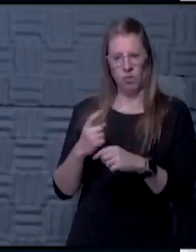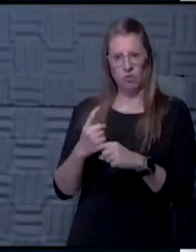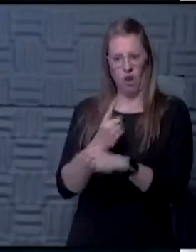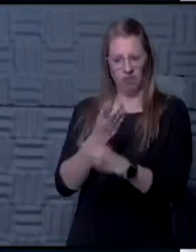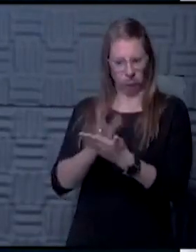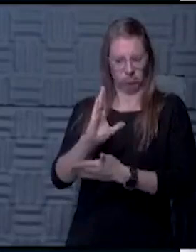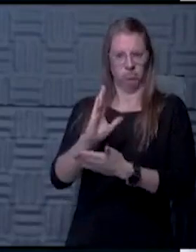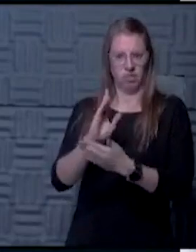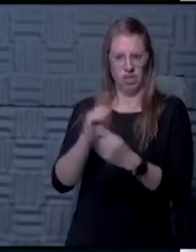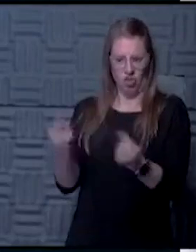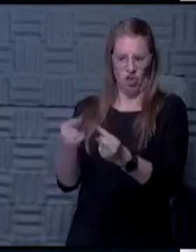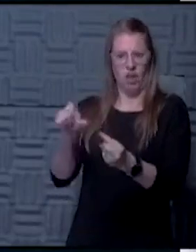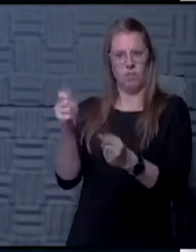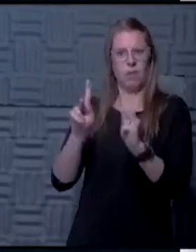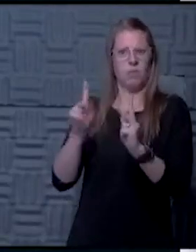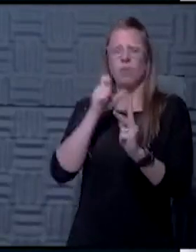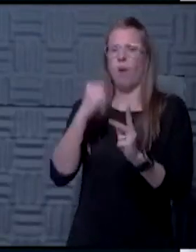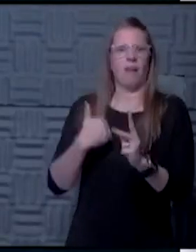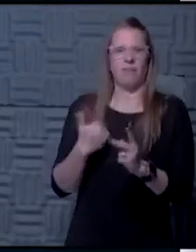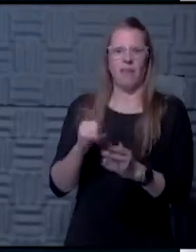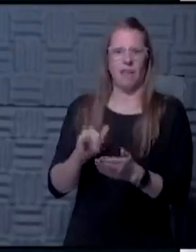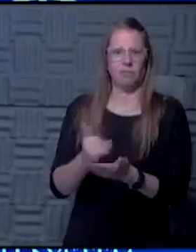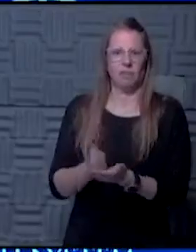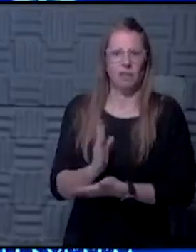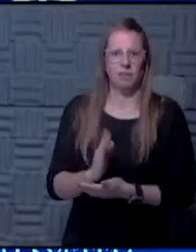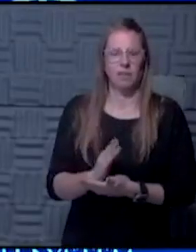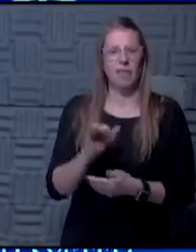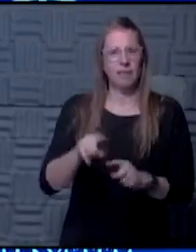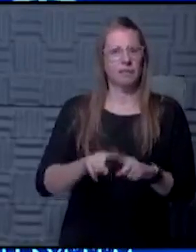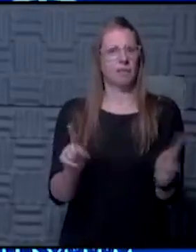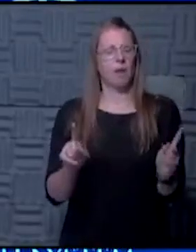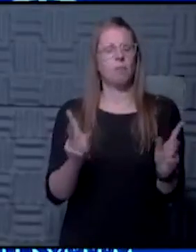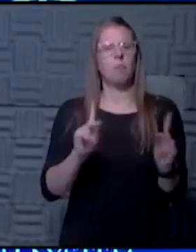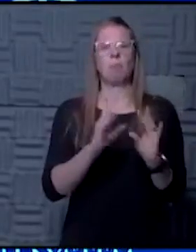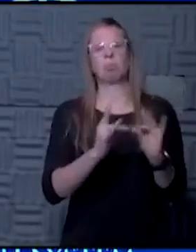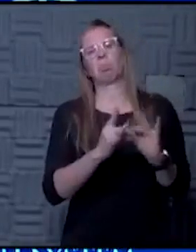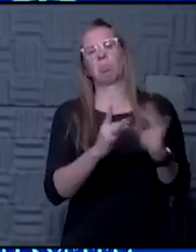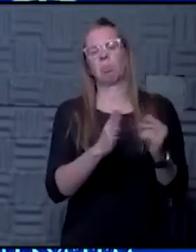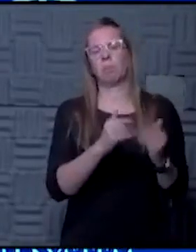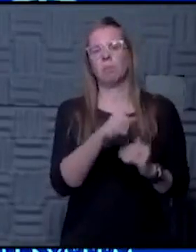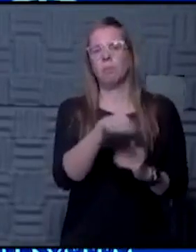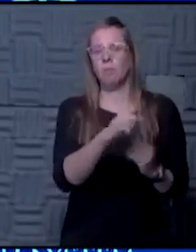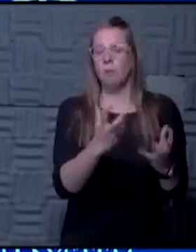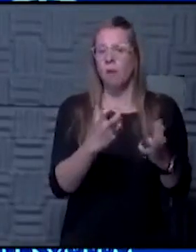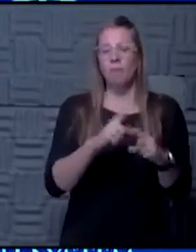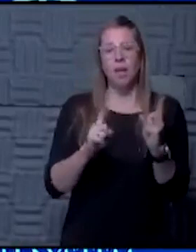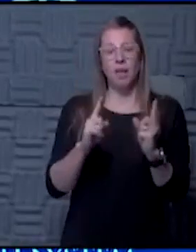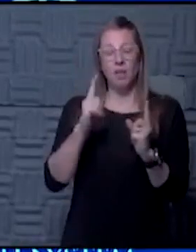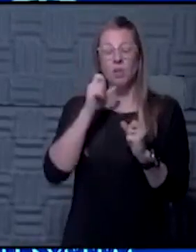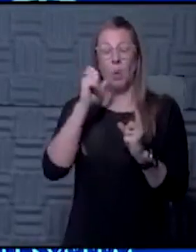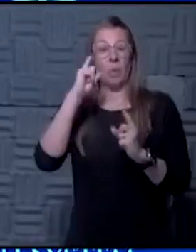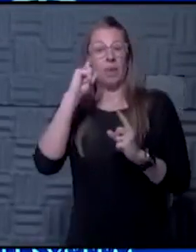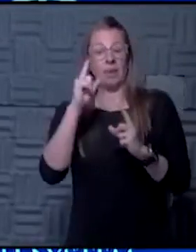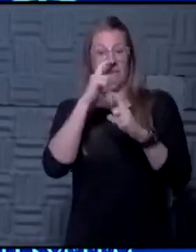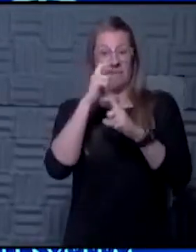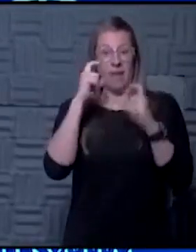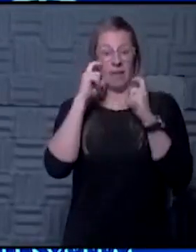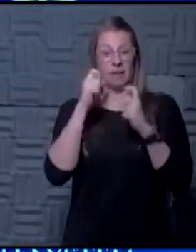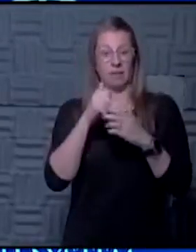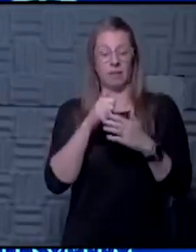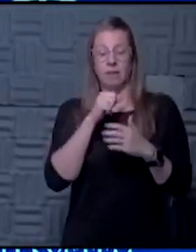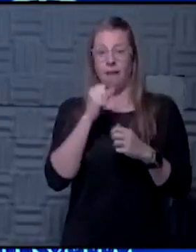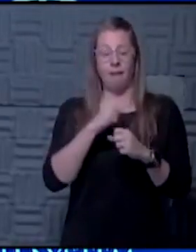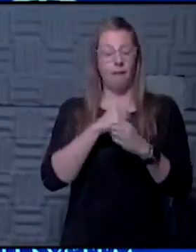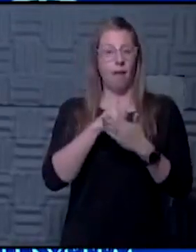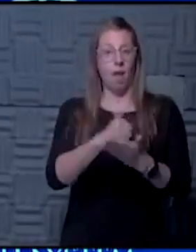that's correct. That's the difference. Mm-hmm. And people can say what they want, but if you don't think that masks help prevent injury